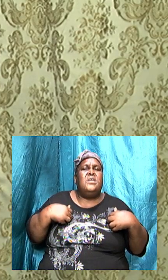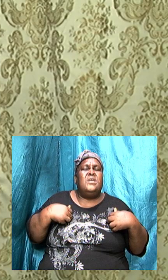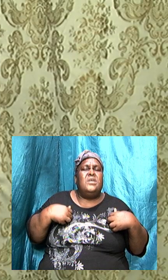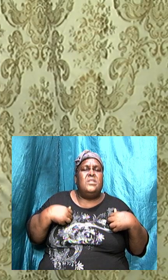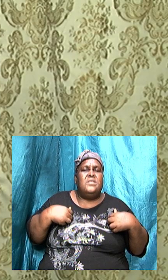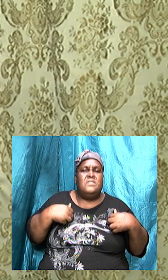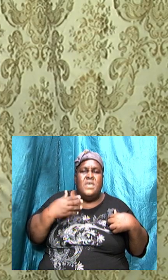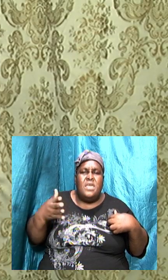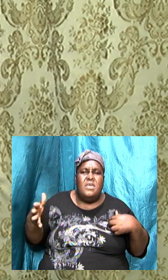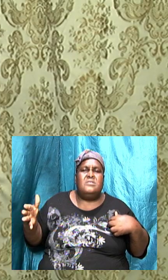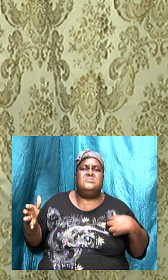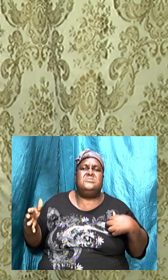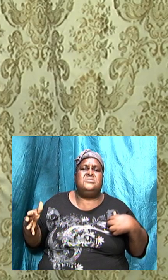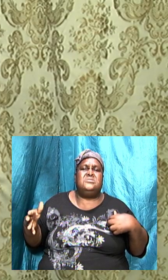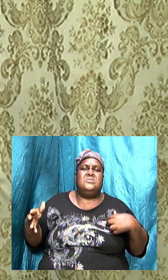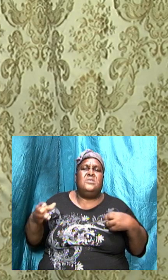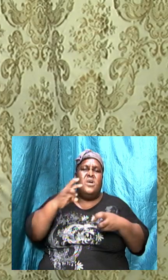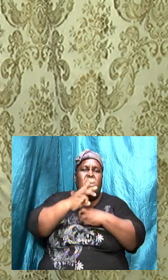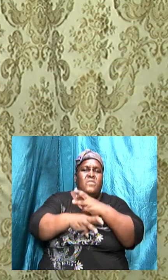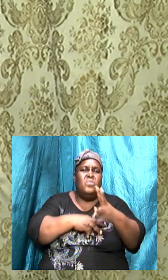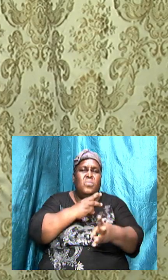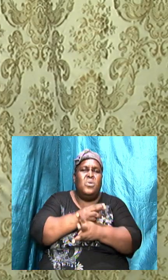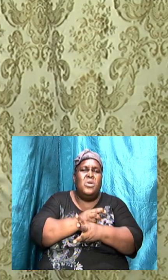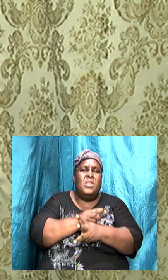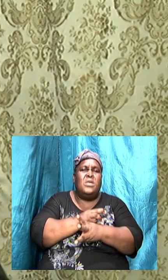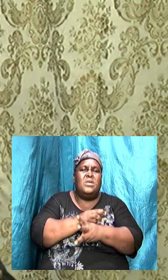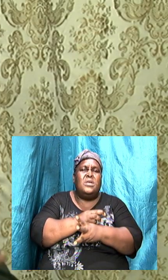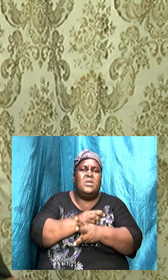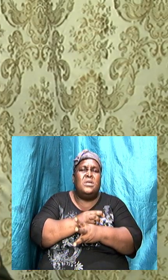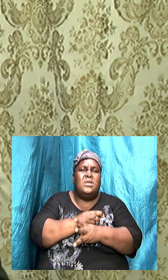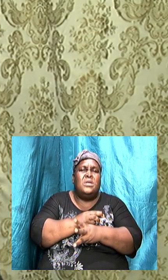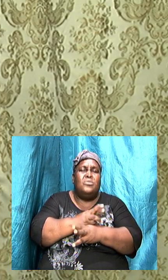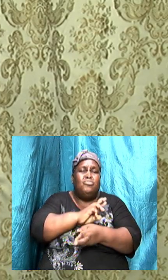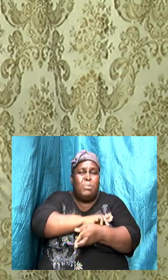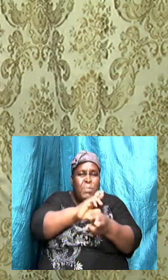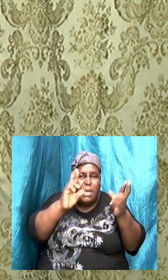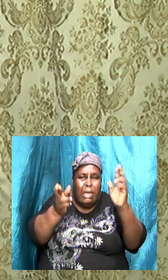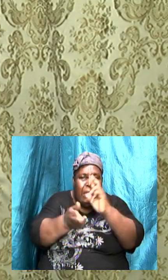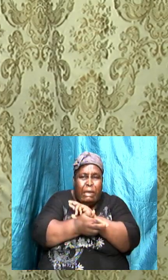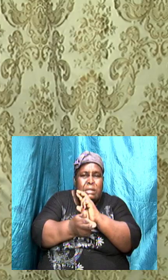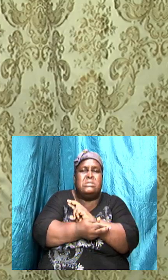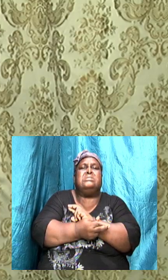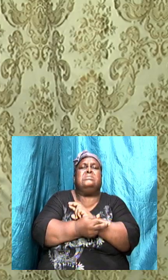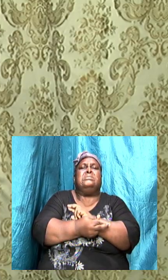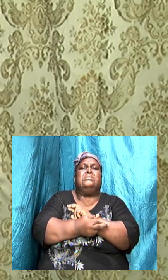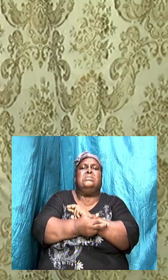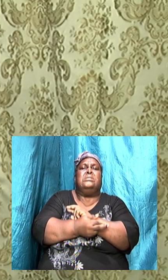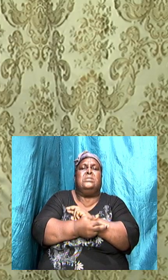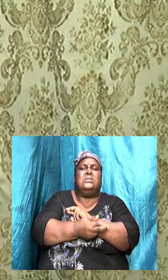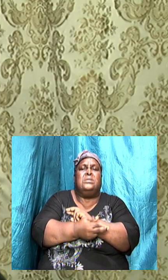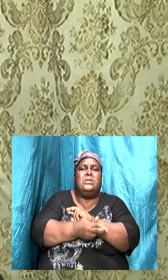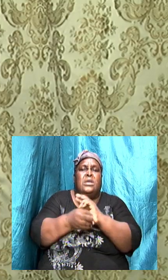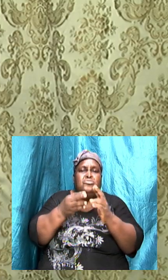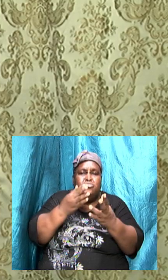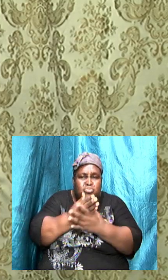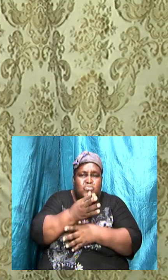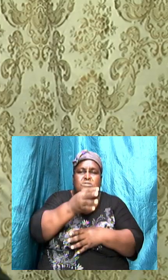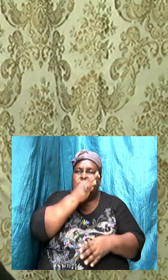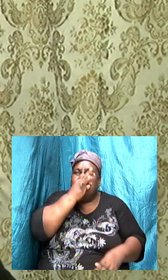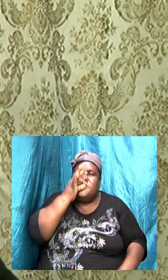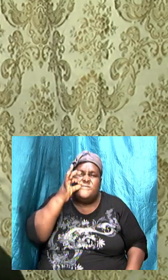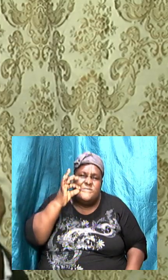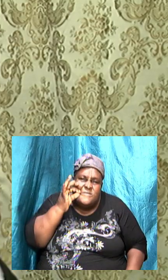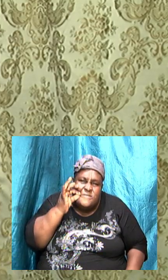us eradicate it totally. If we dare to do that through fasting and prayer and the